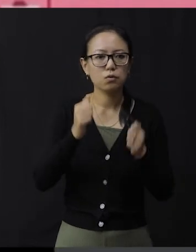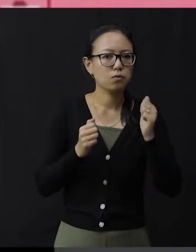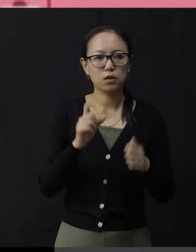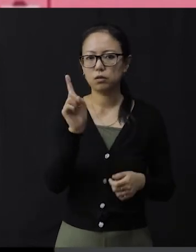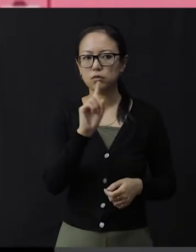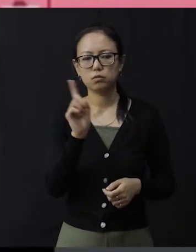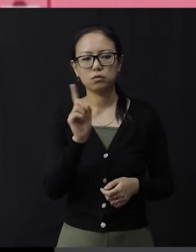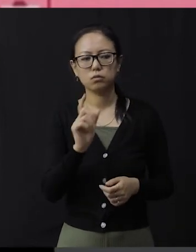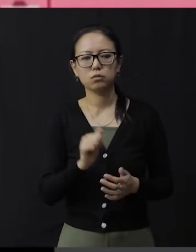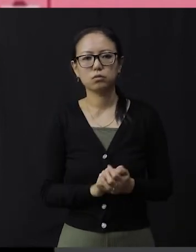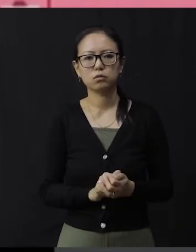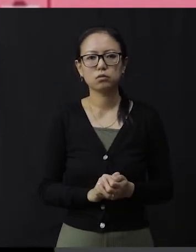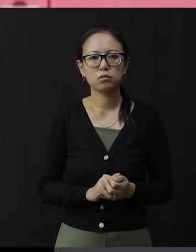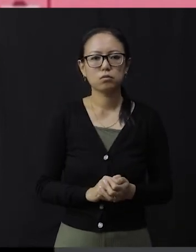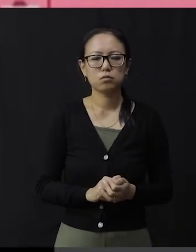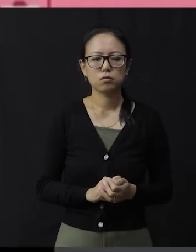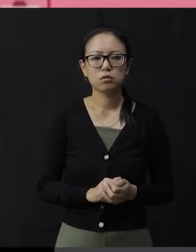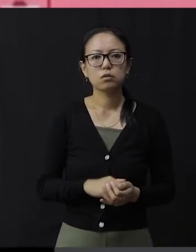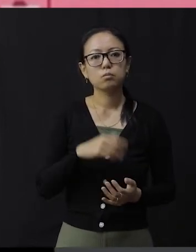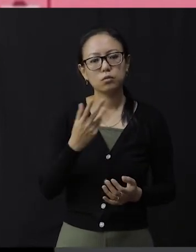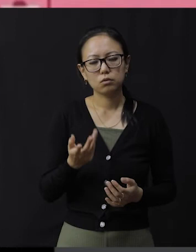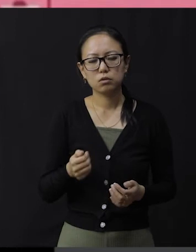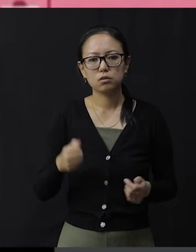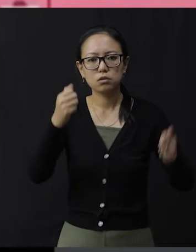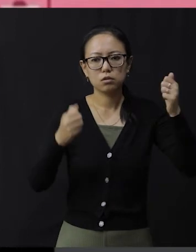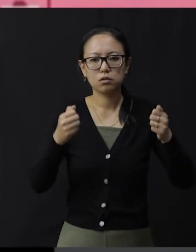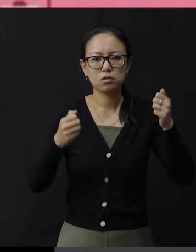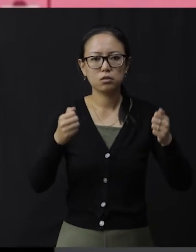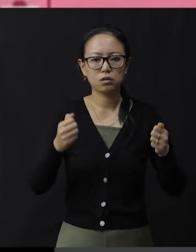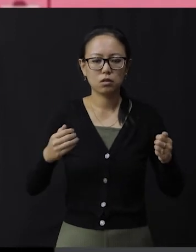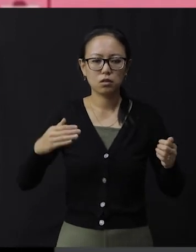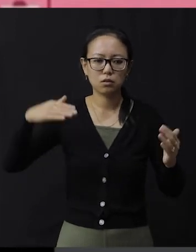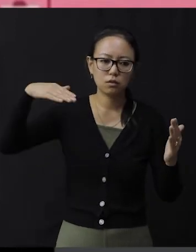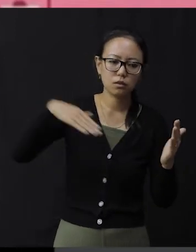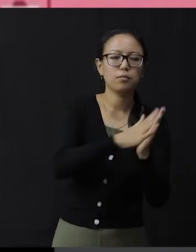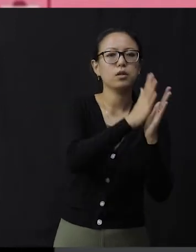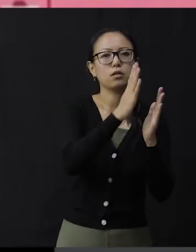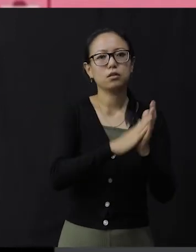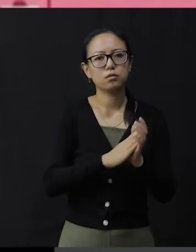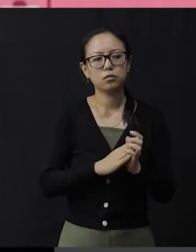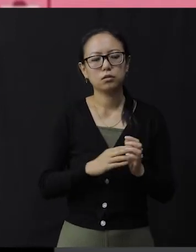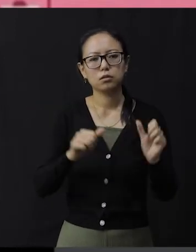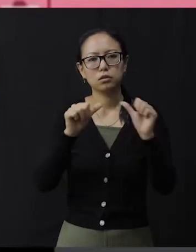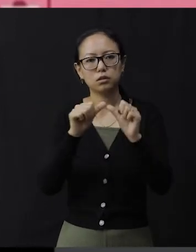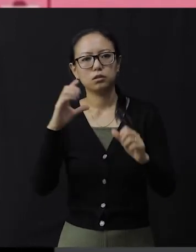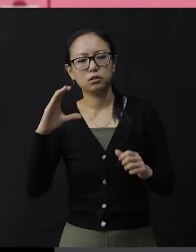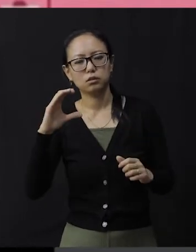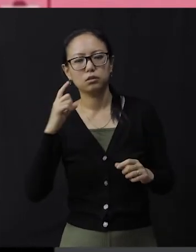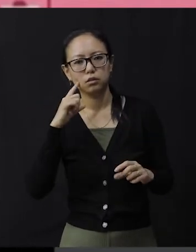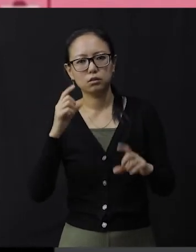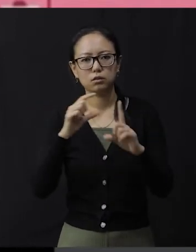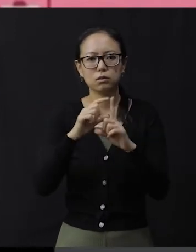or if you run on the road, the vehicles may come and hit you, and you will meet an accident, or you will get